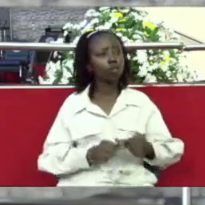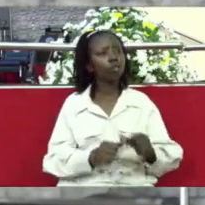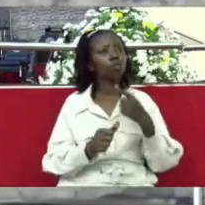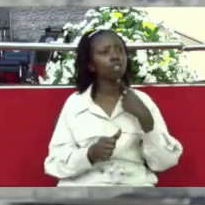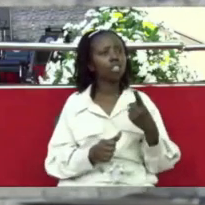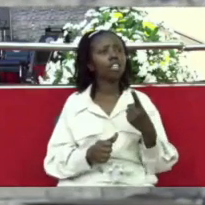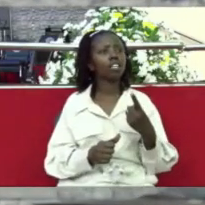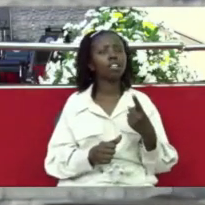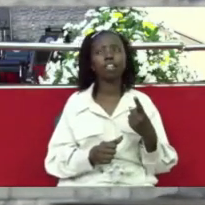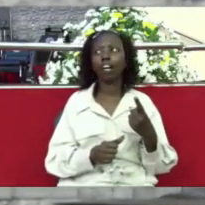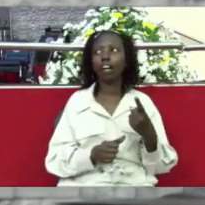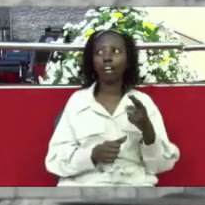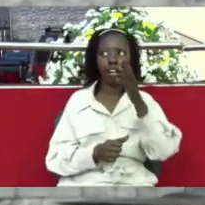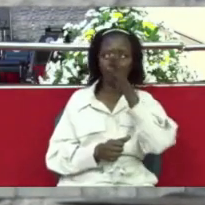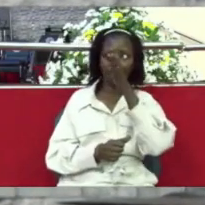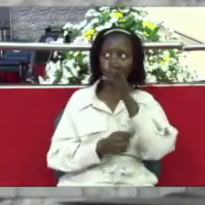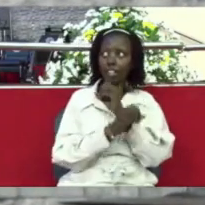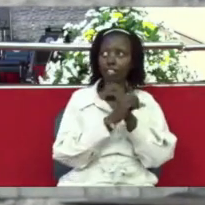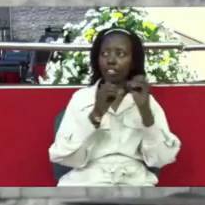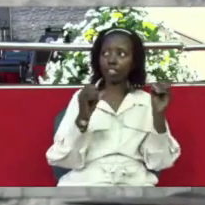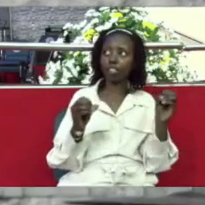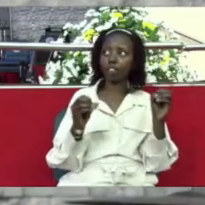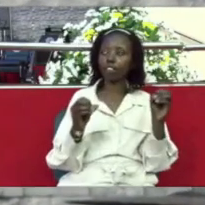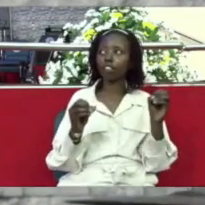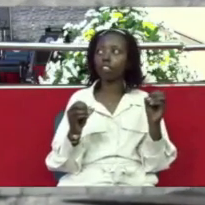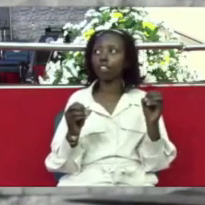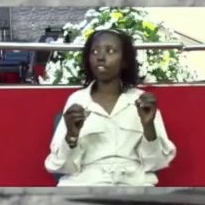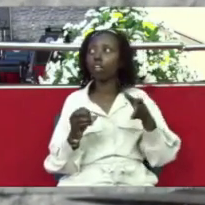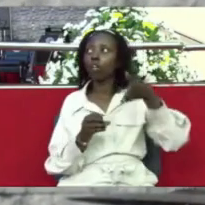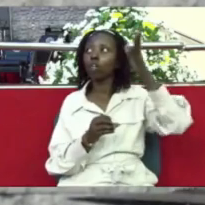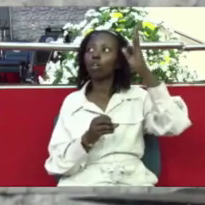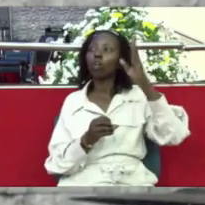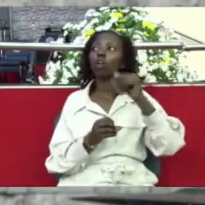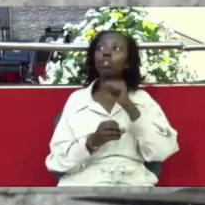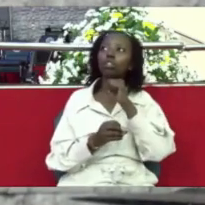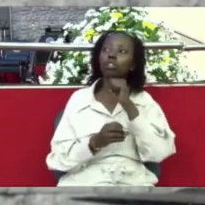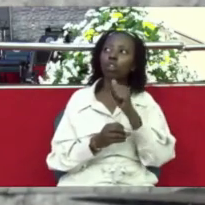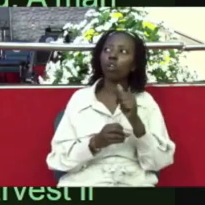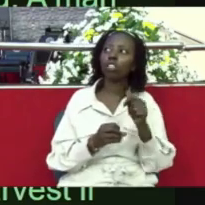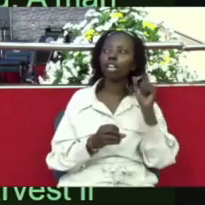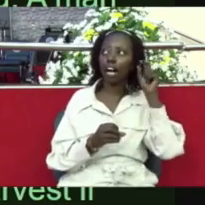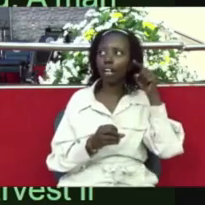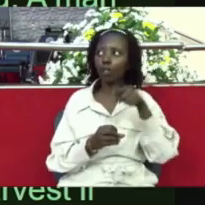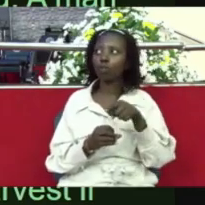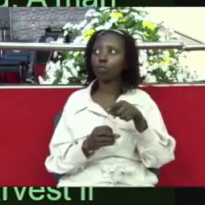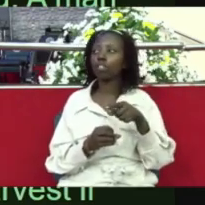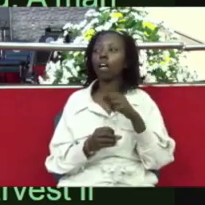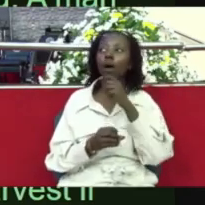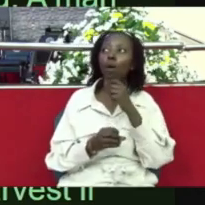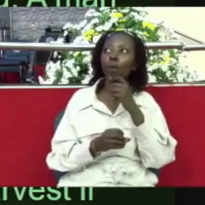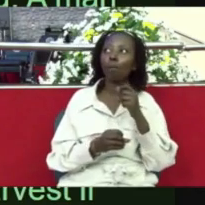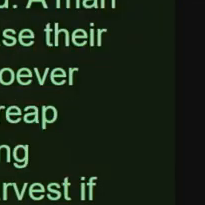be deceived. Let's go read it together. Do not be deceived. God cannot be mocked. A man reaps what